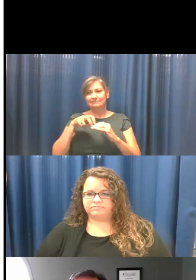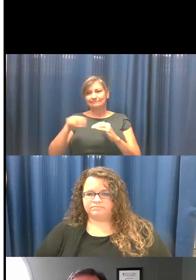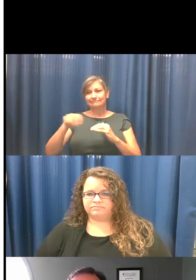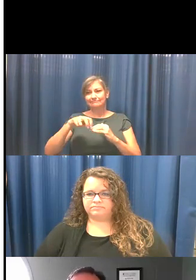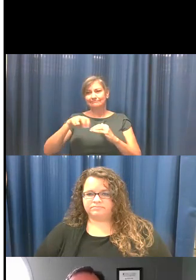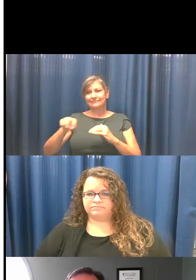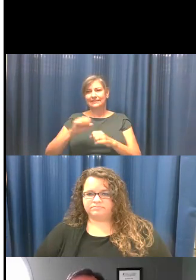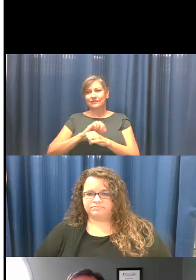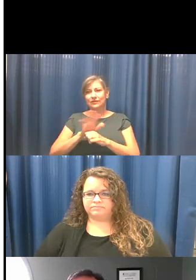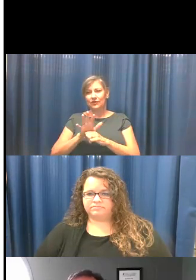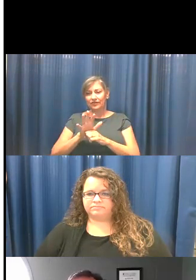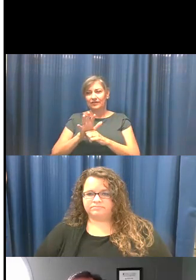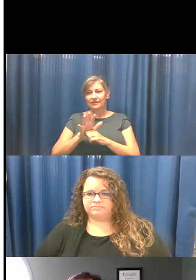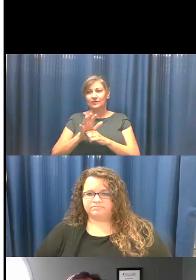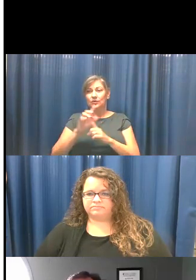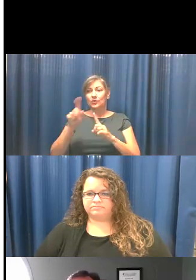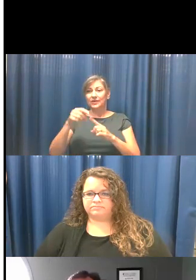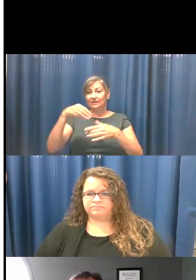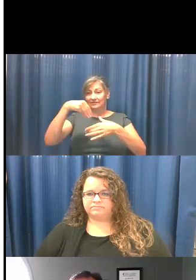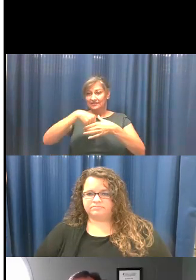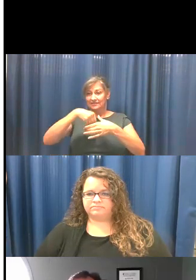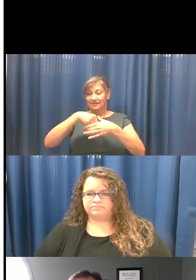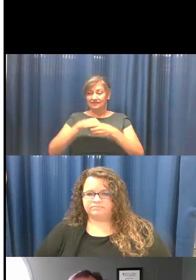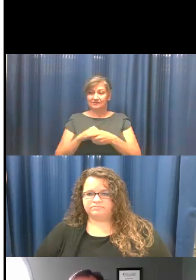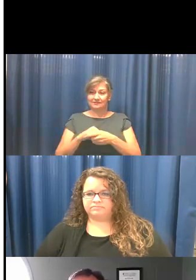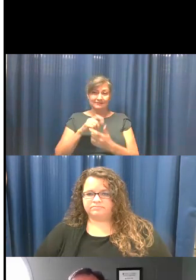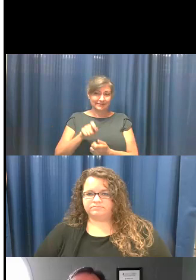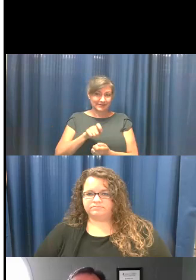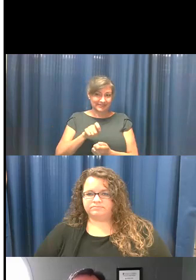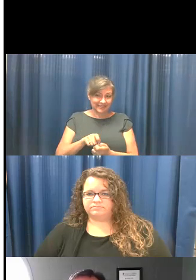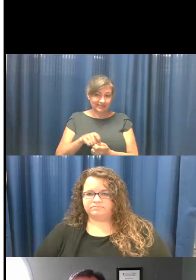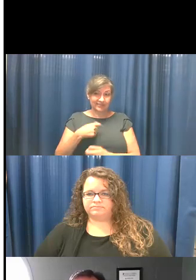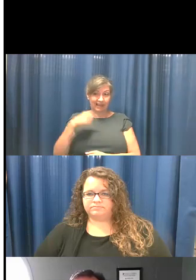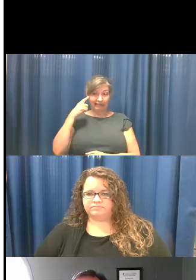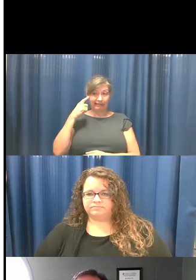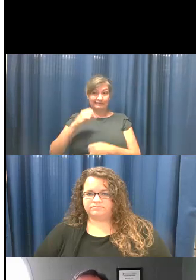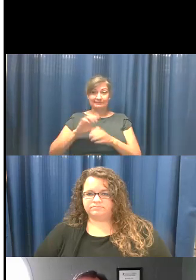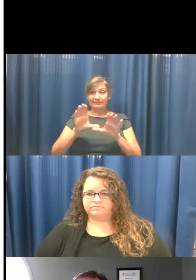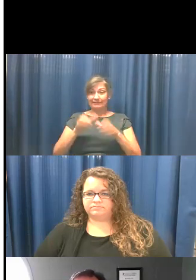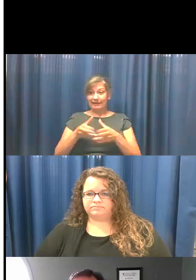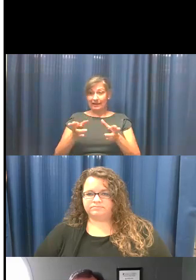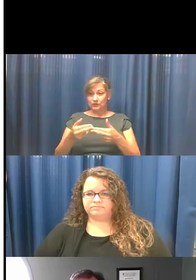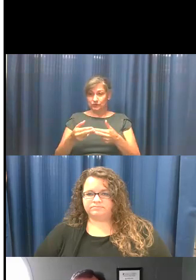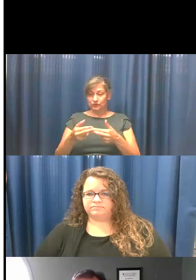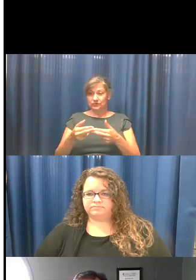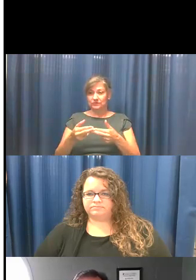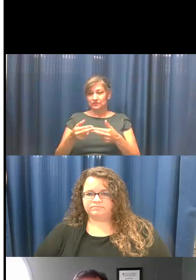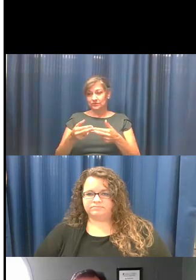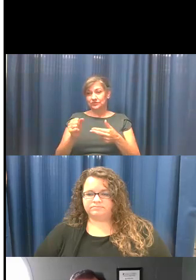COVID in indoor spaces, and in particular, as I think about it, in classrooms.